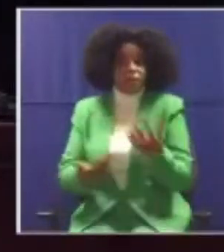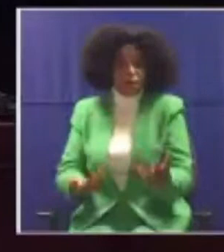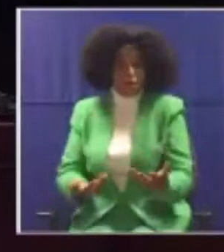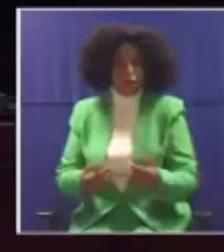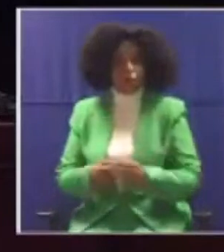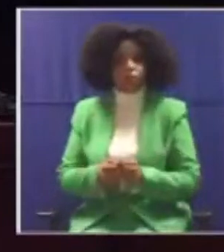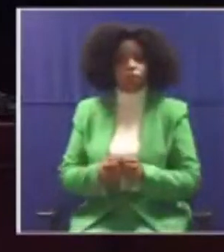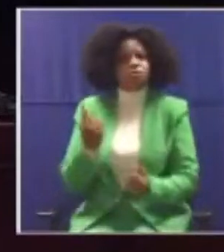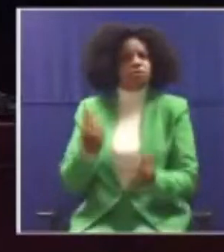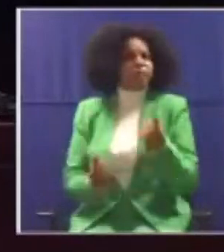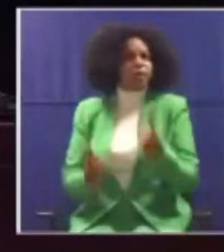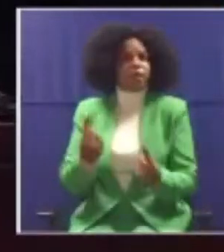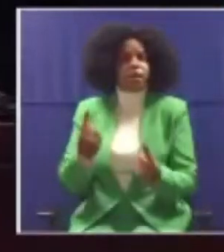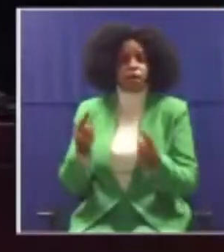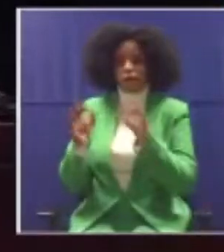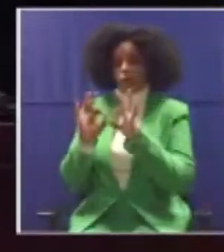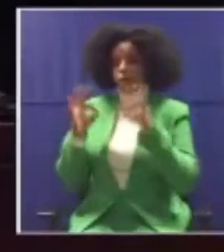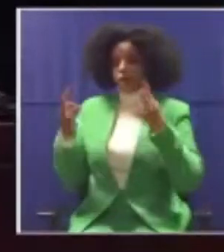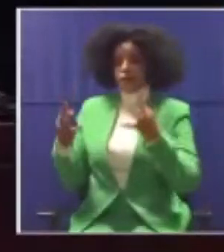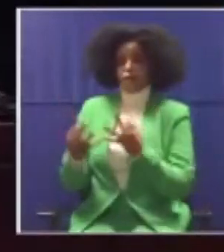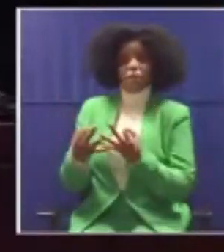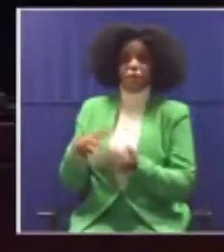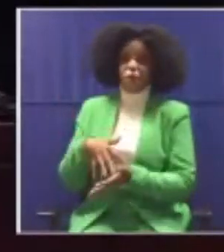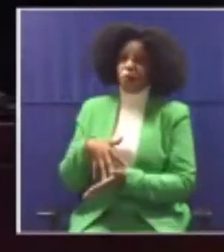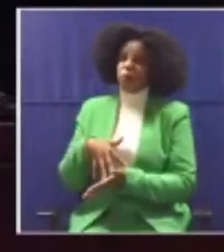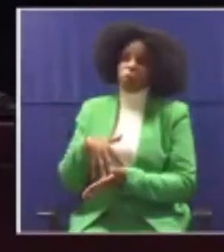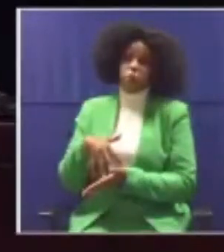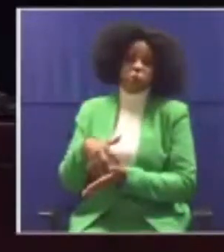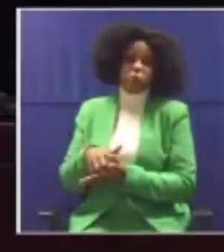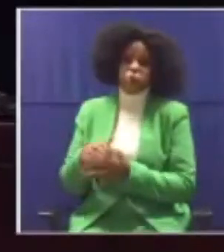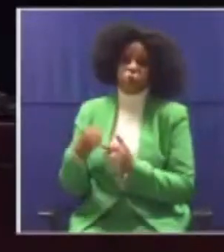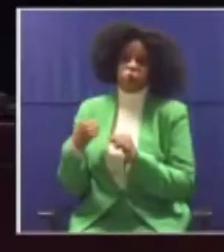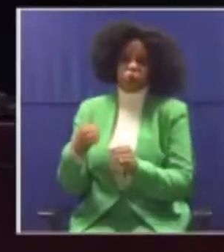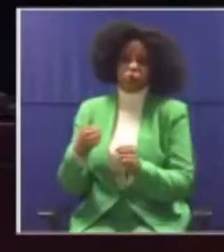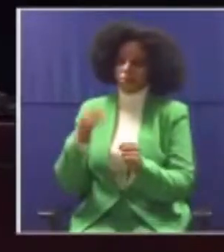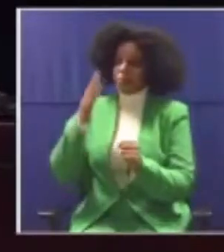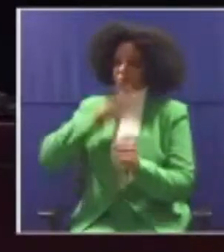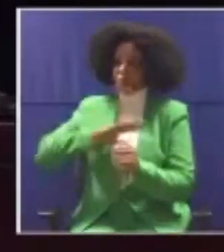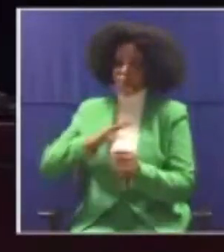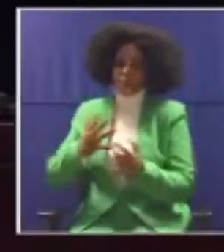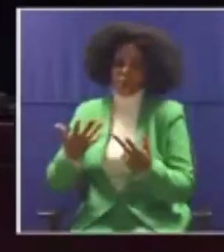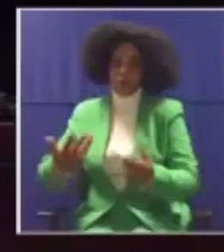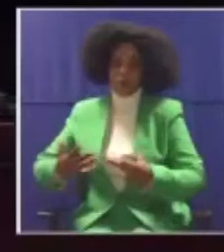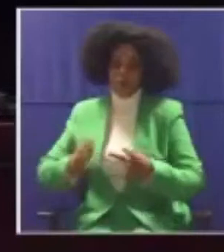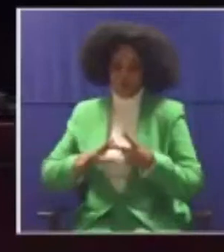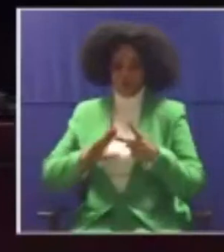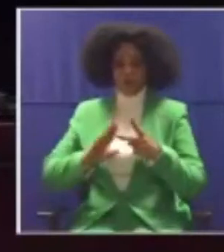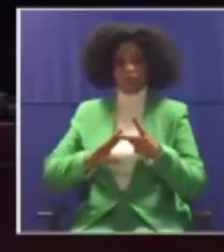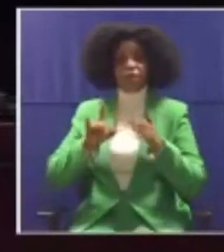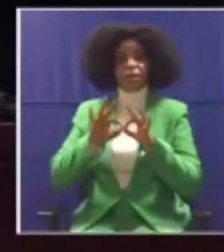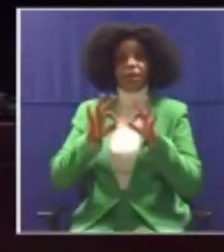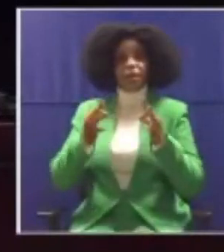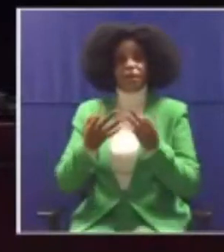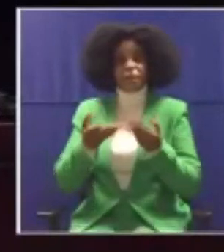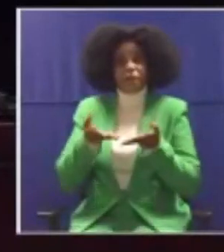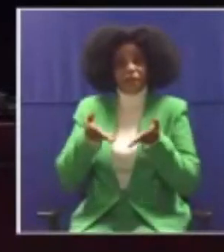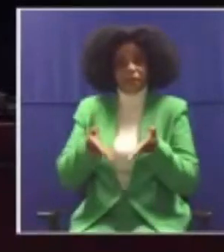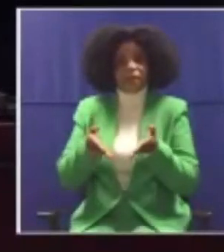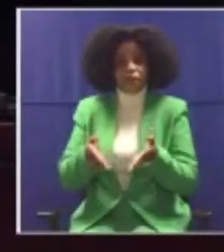either a weak family system or families that have in fact disintegrated.